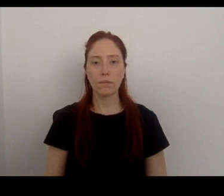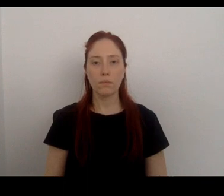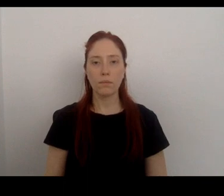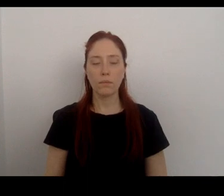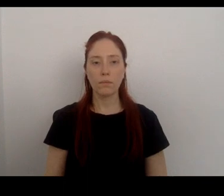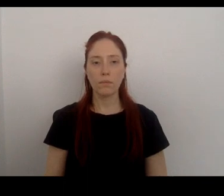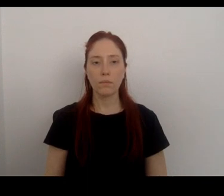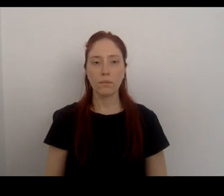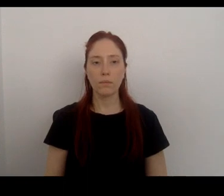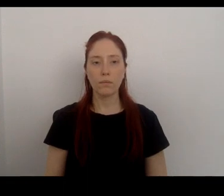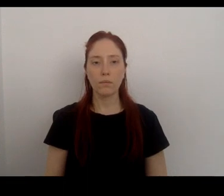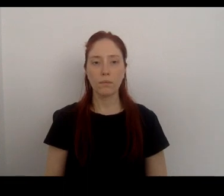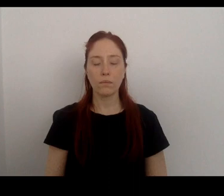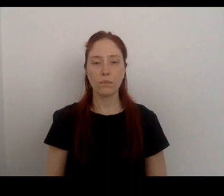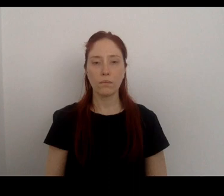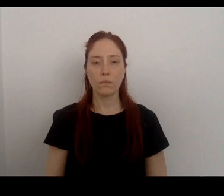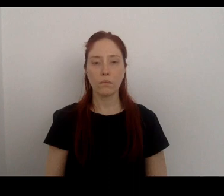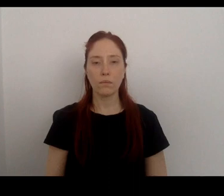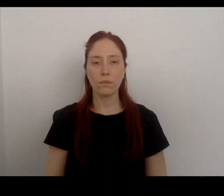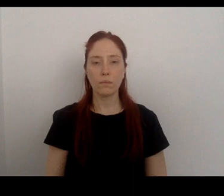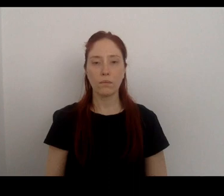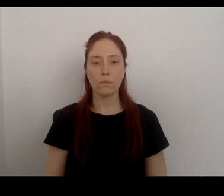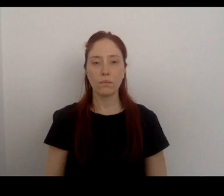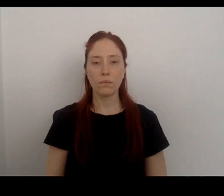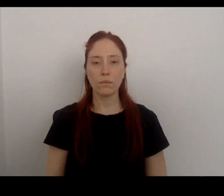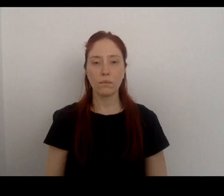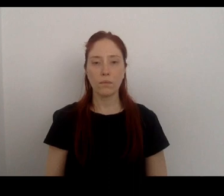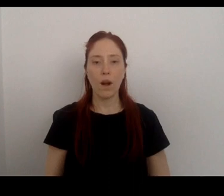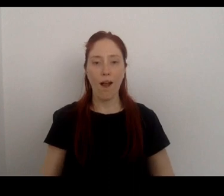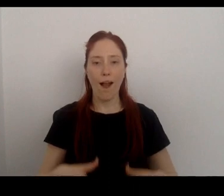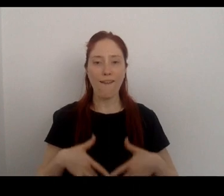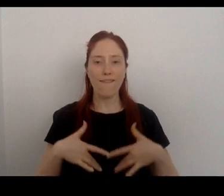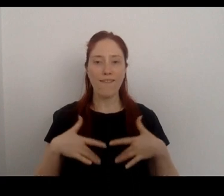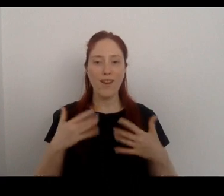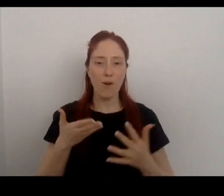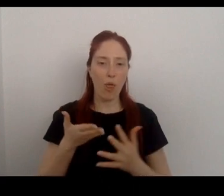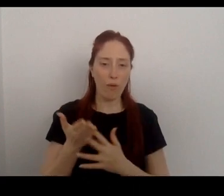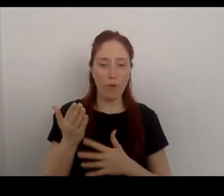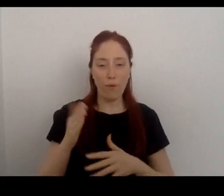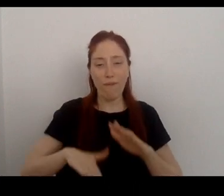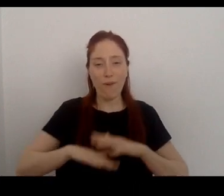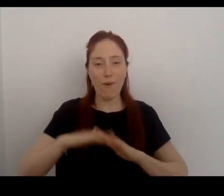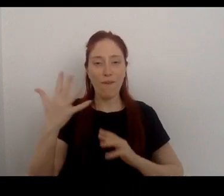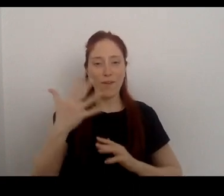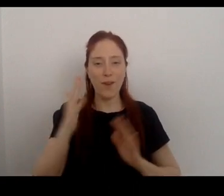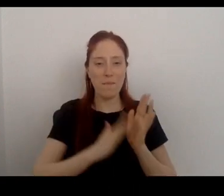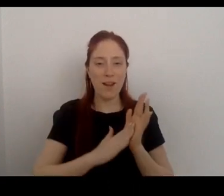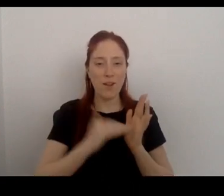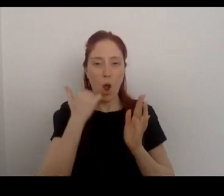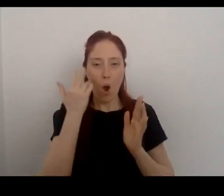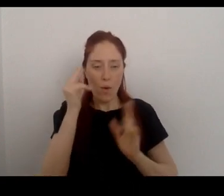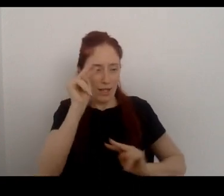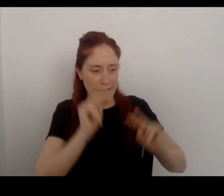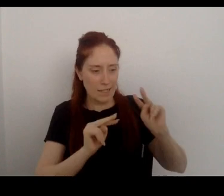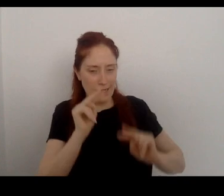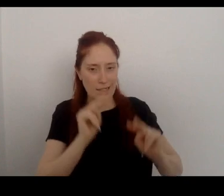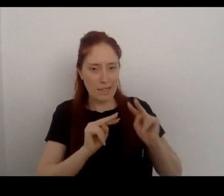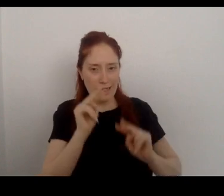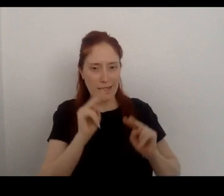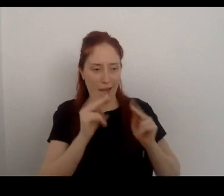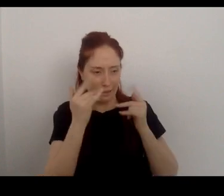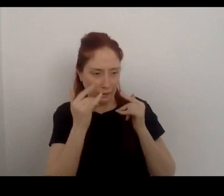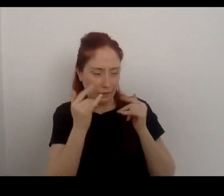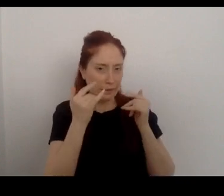of a continual process of reassessment, this one. Yes. About, you know, just look, I had the gesture drawing underneath, but then as